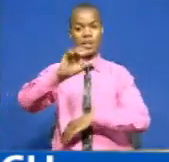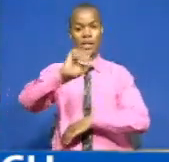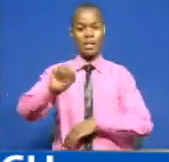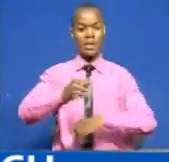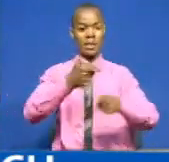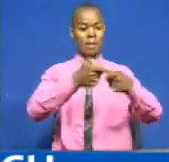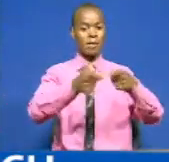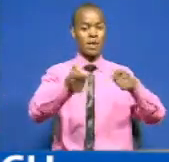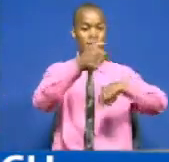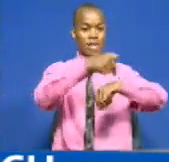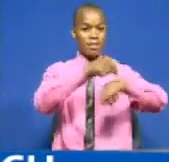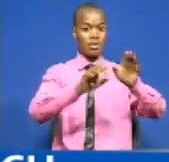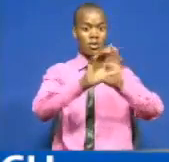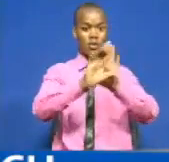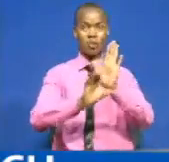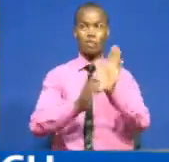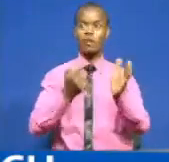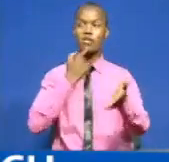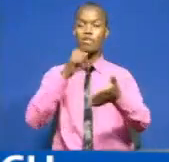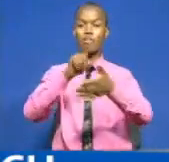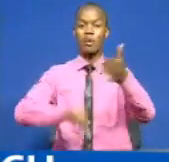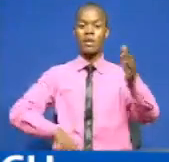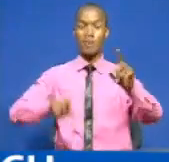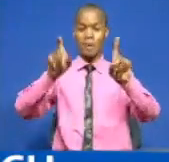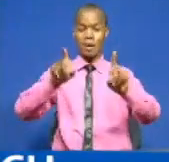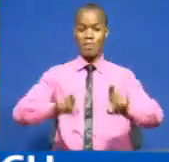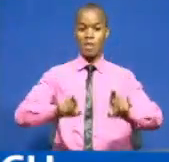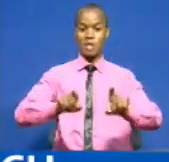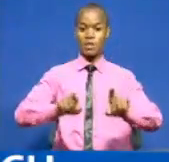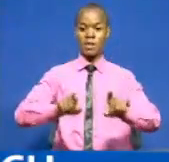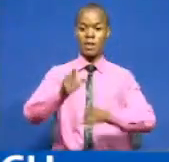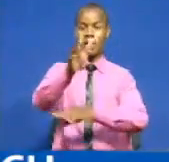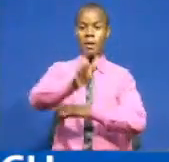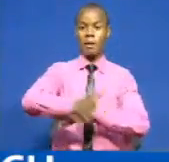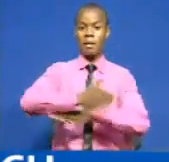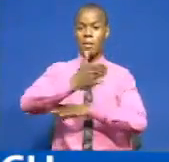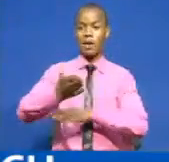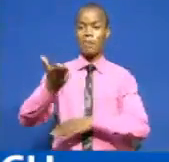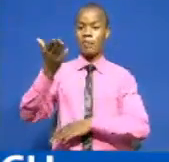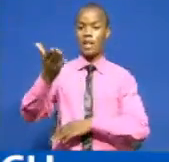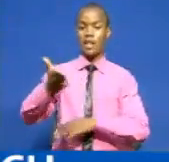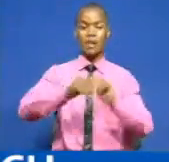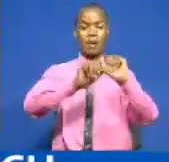tabu hii katiba inasema lazima niende bunge, nipeleke majina huko,